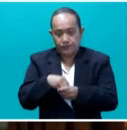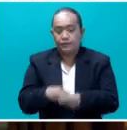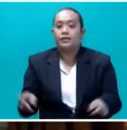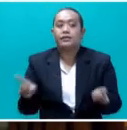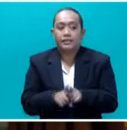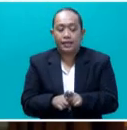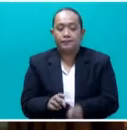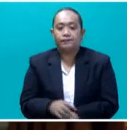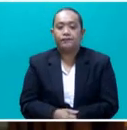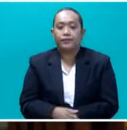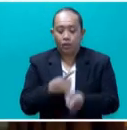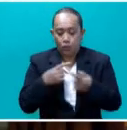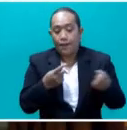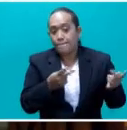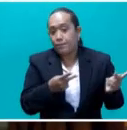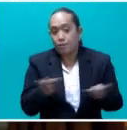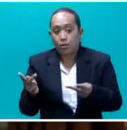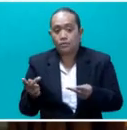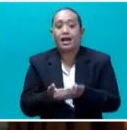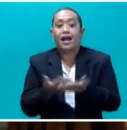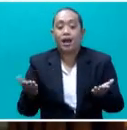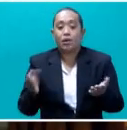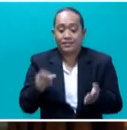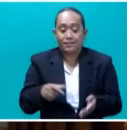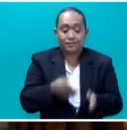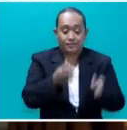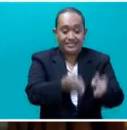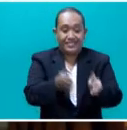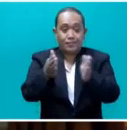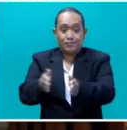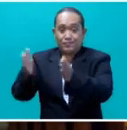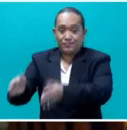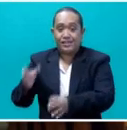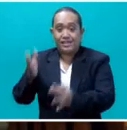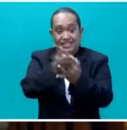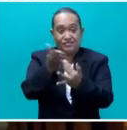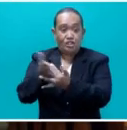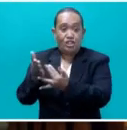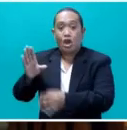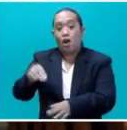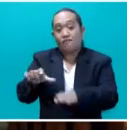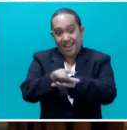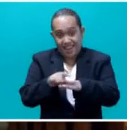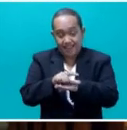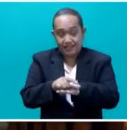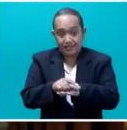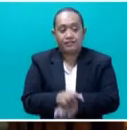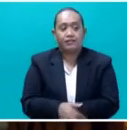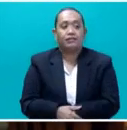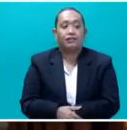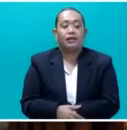proposed that the existing subdivision of Lands Act will be repealed and harmonized into principal